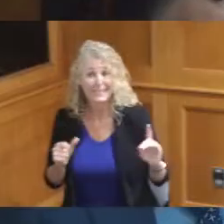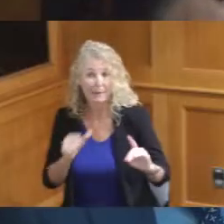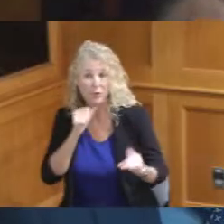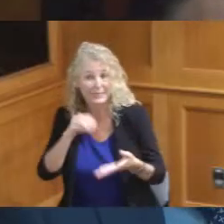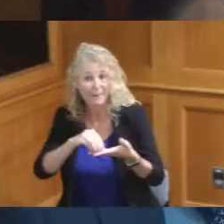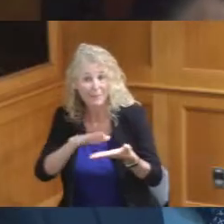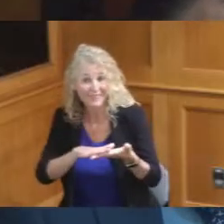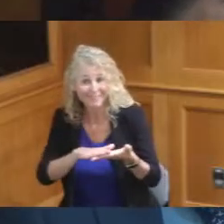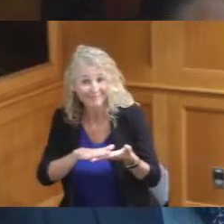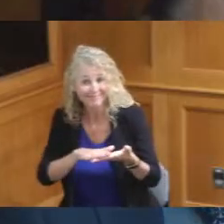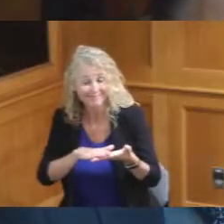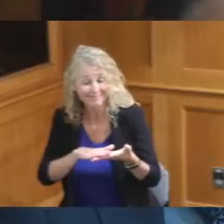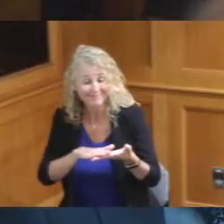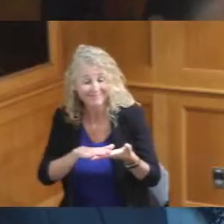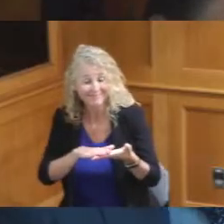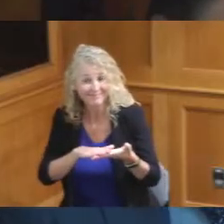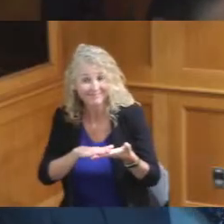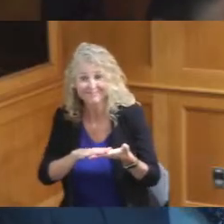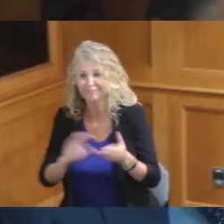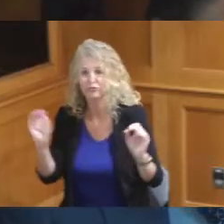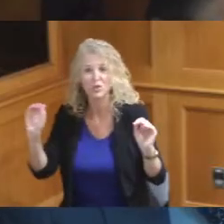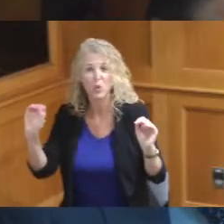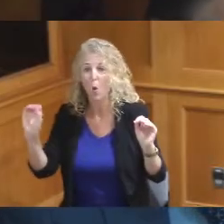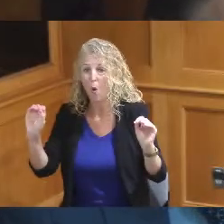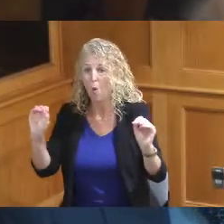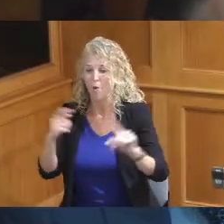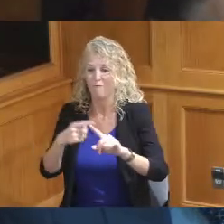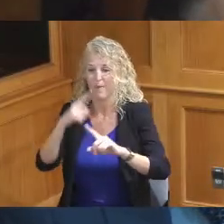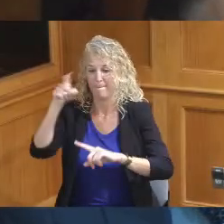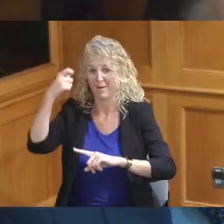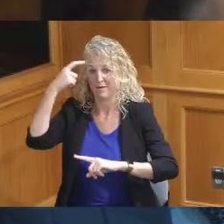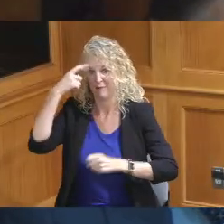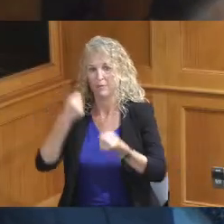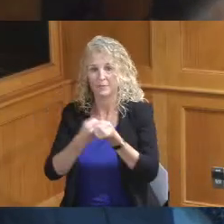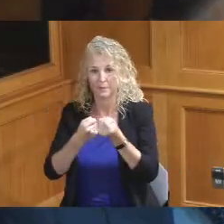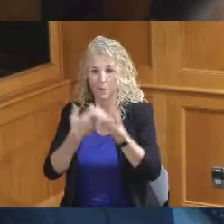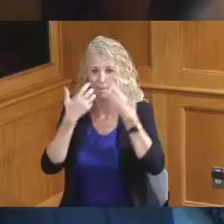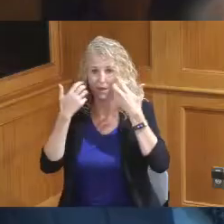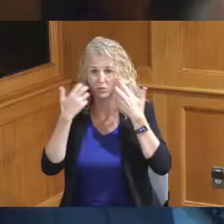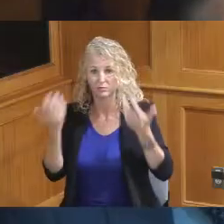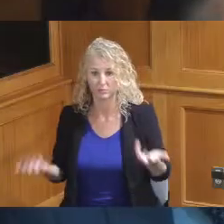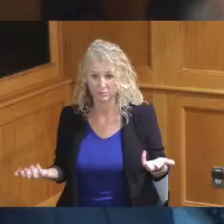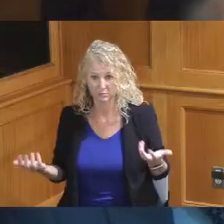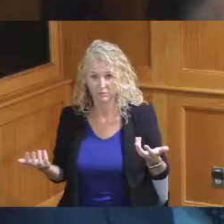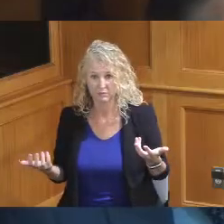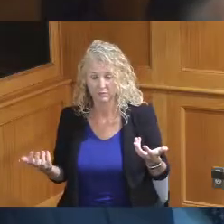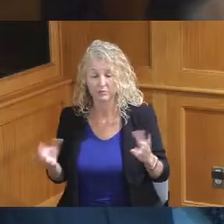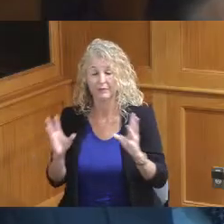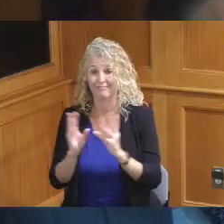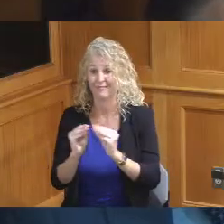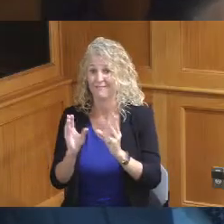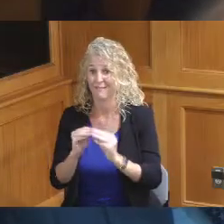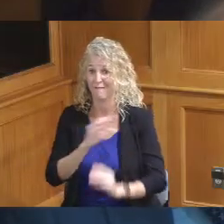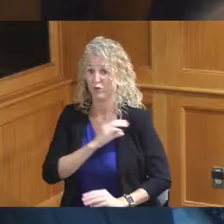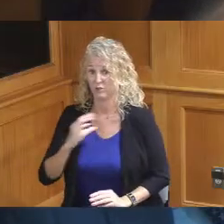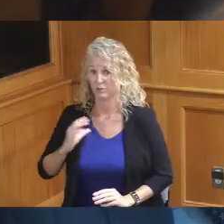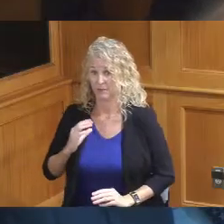got passed. No Republicans put any amendments forward that got passed for the Bengals. Go to the conference